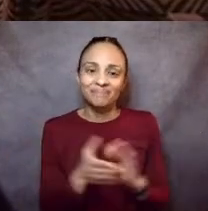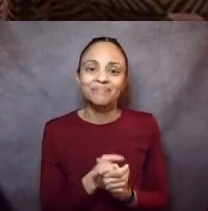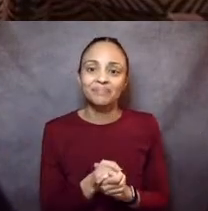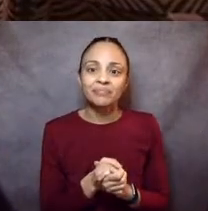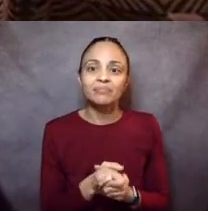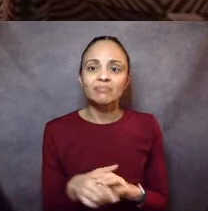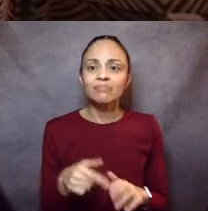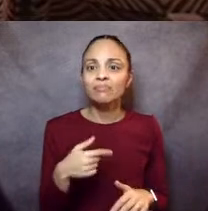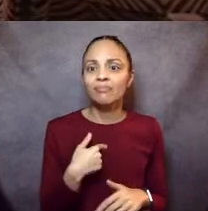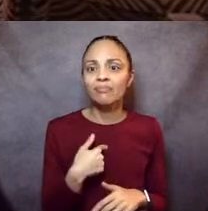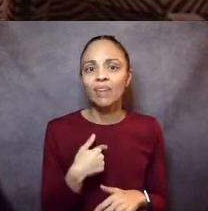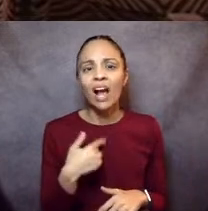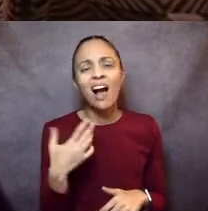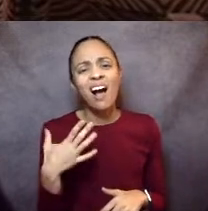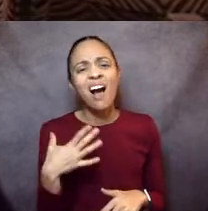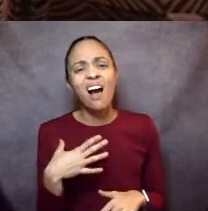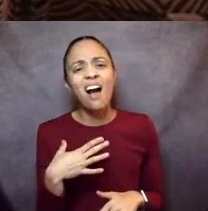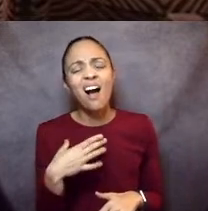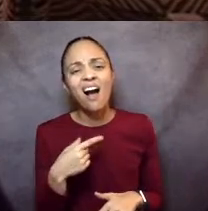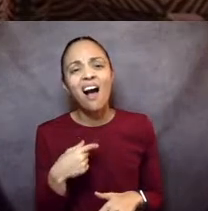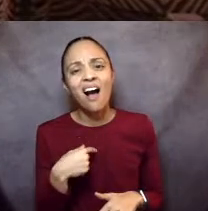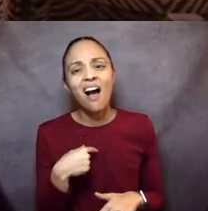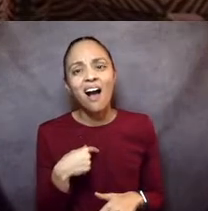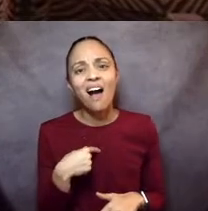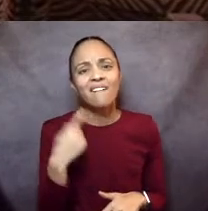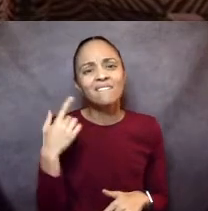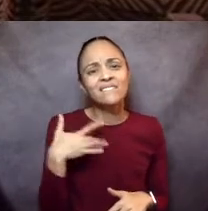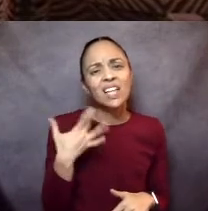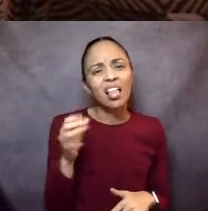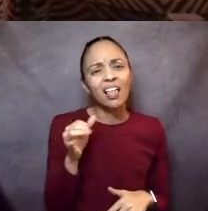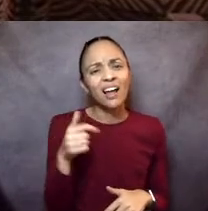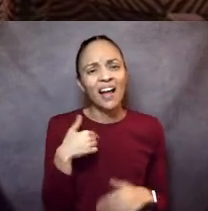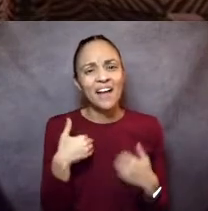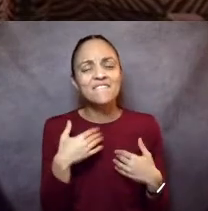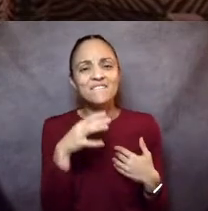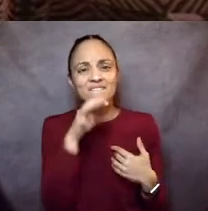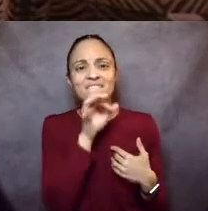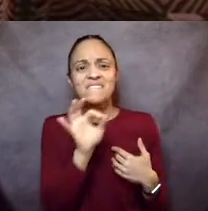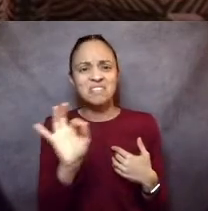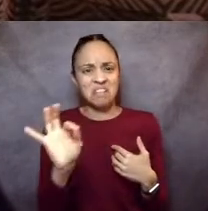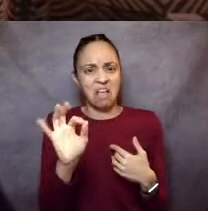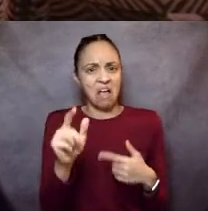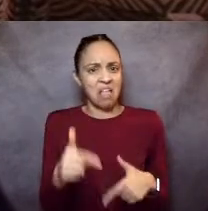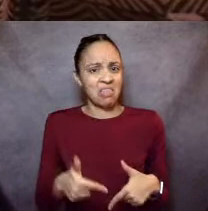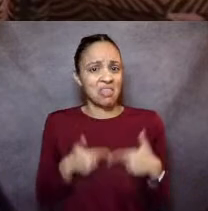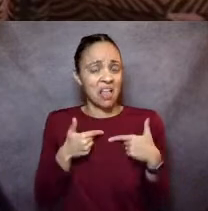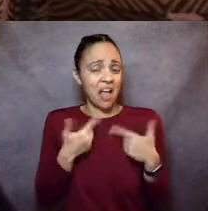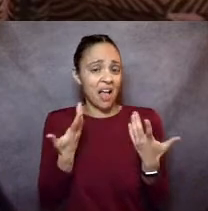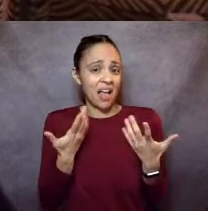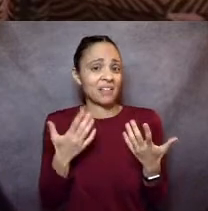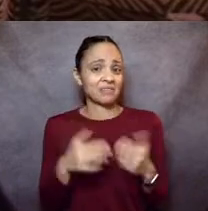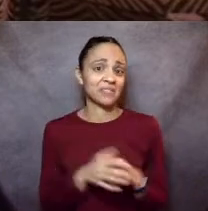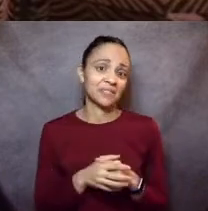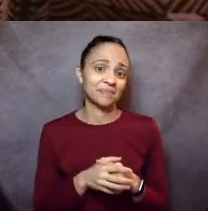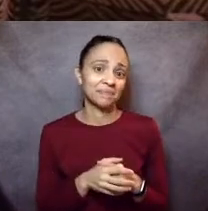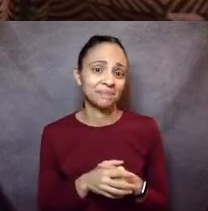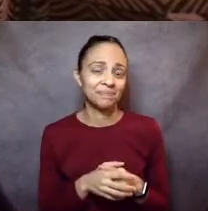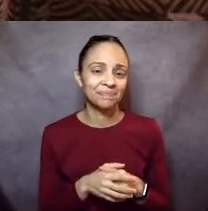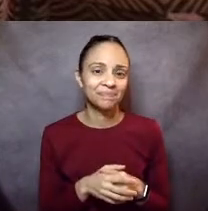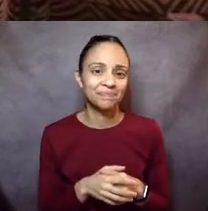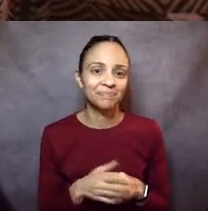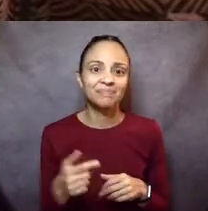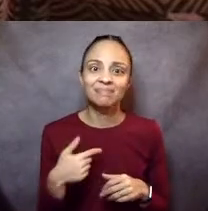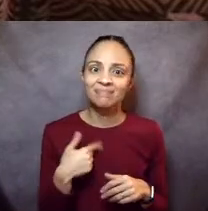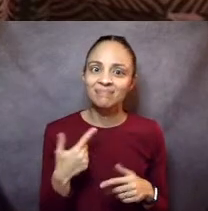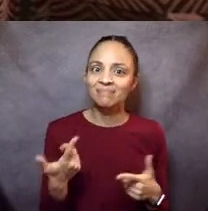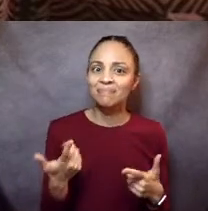think, and I do think I kind of have nine lives. I like to cook soul food dinners, but I like to go to the chicken